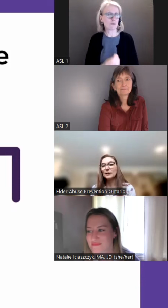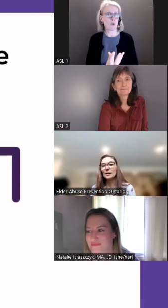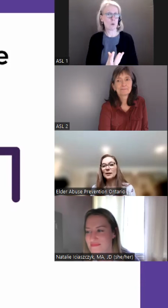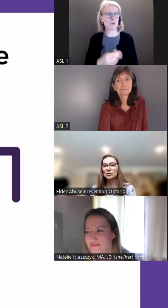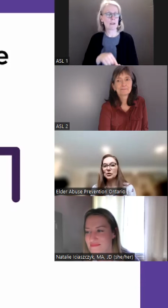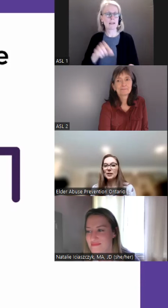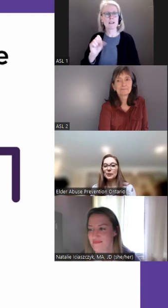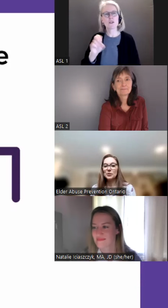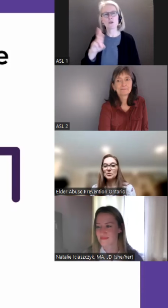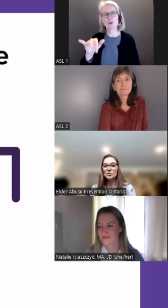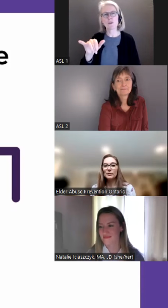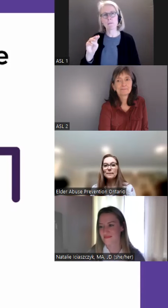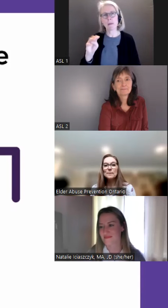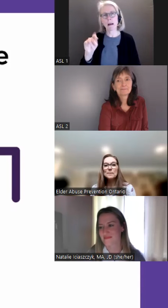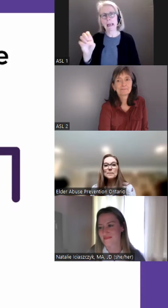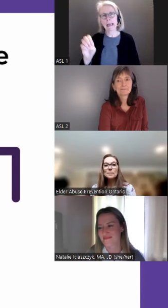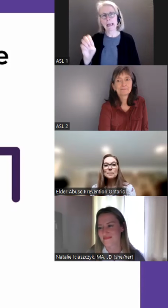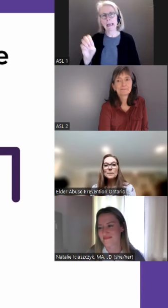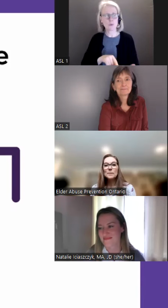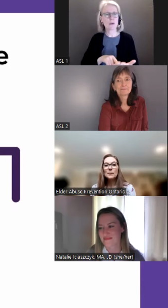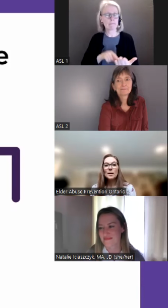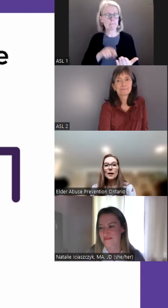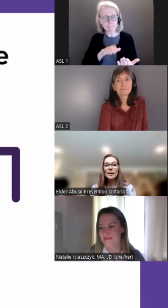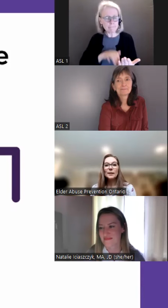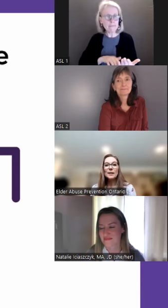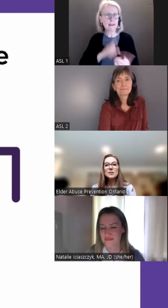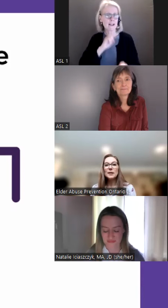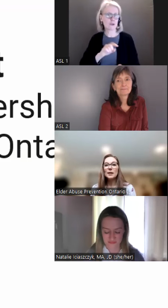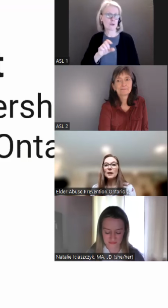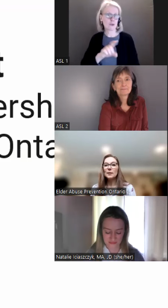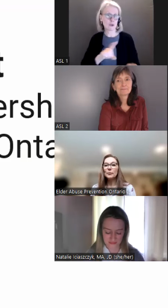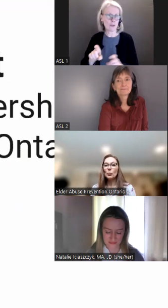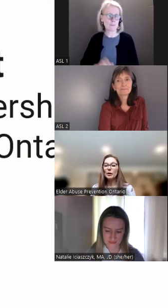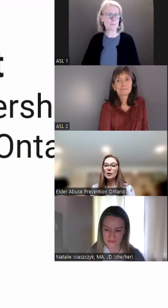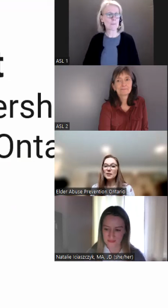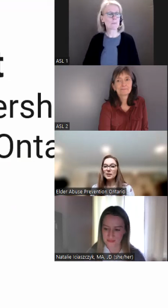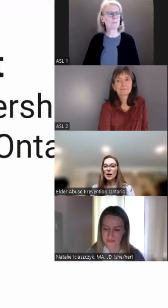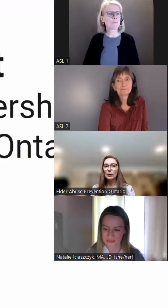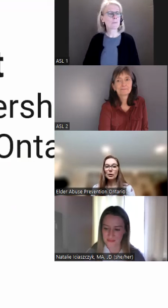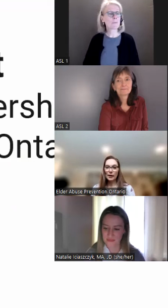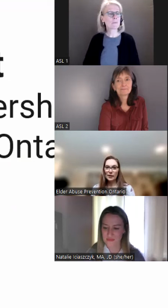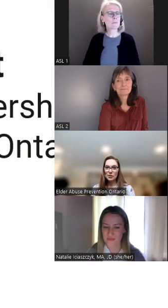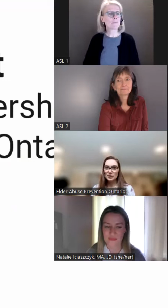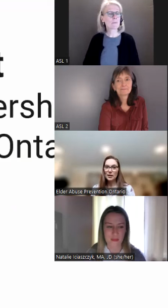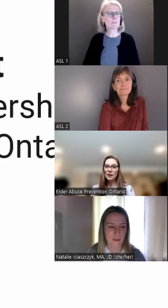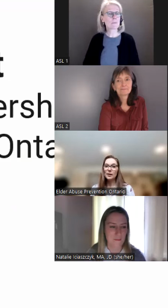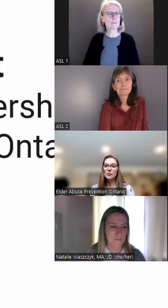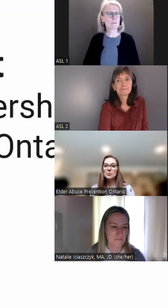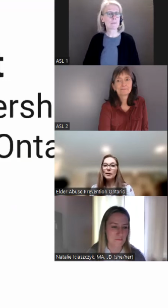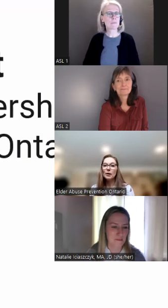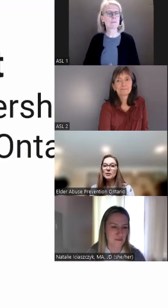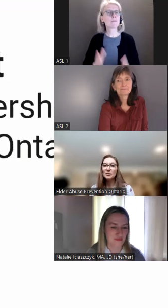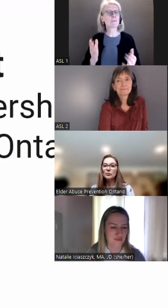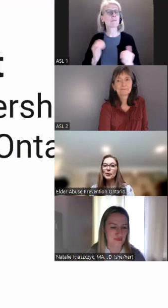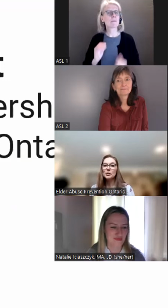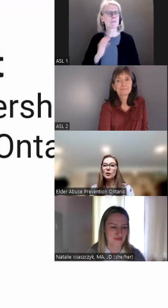Monkey. You click that and it should take you right to the survey. And lastly, if you want to contact our agency, there's